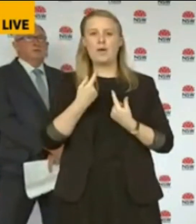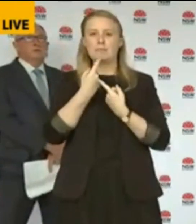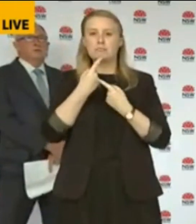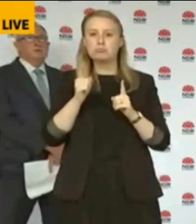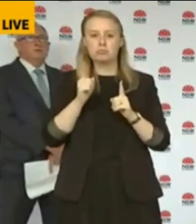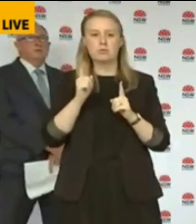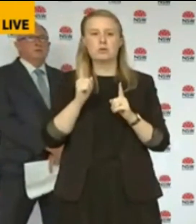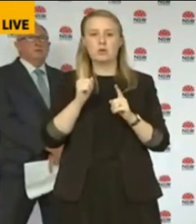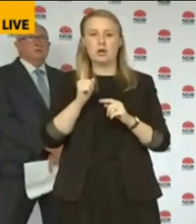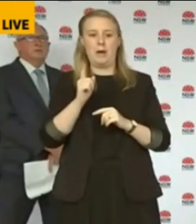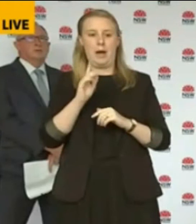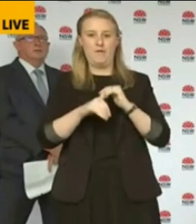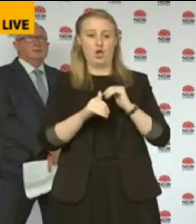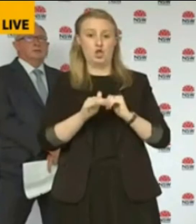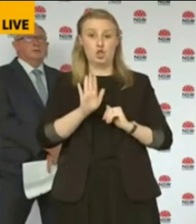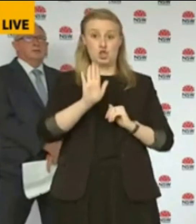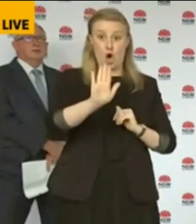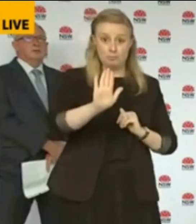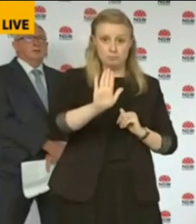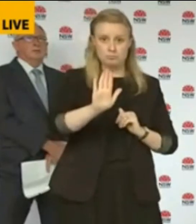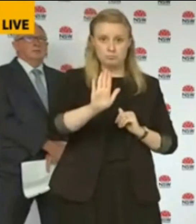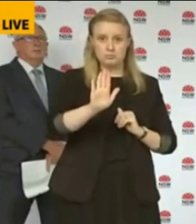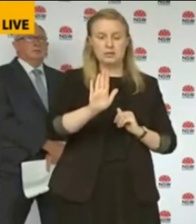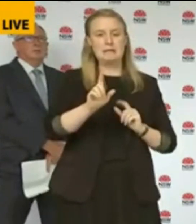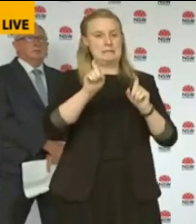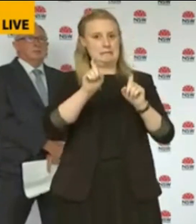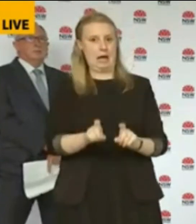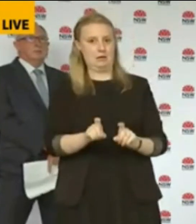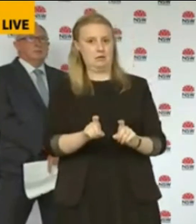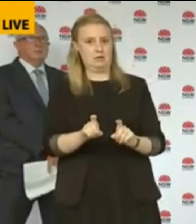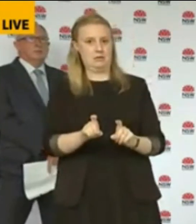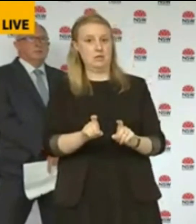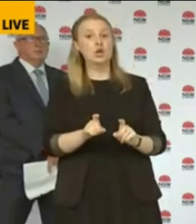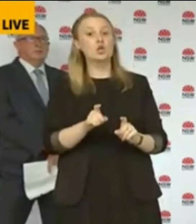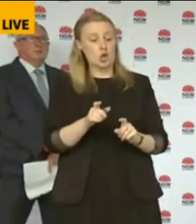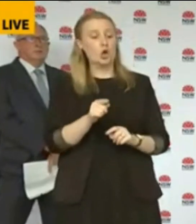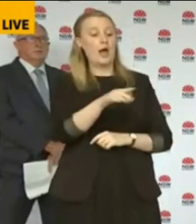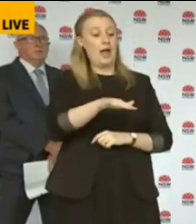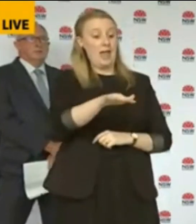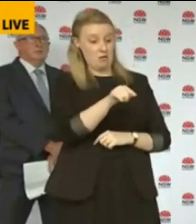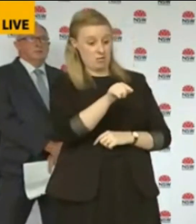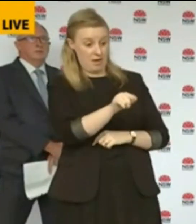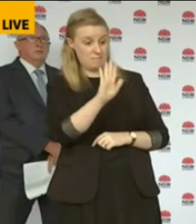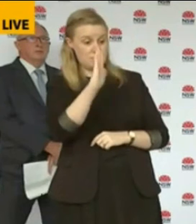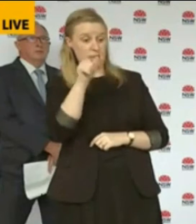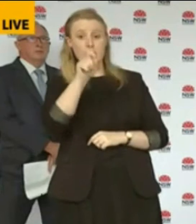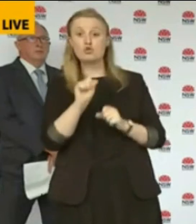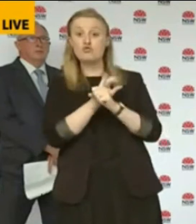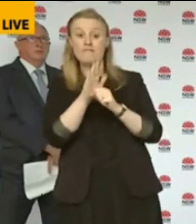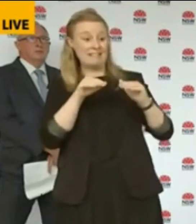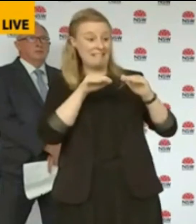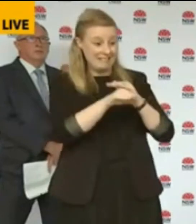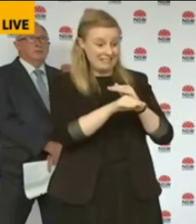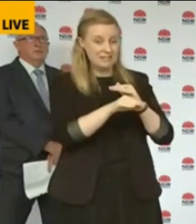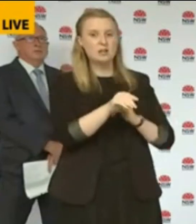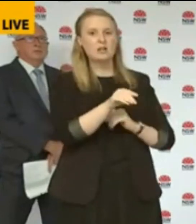in the venue, we get the lists, we contact people, alert the community, ask them to get tested and to remain in isolation.